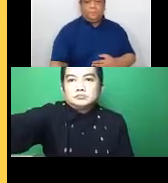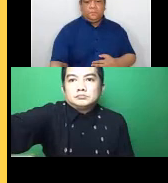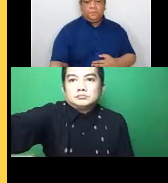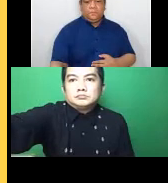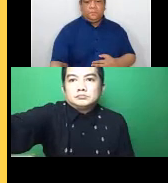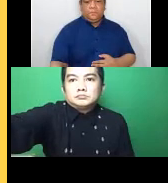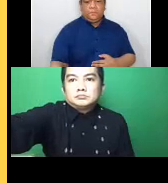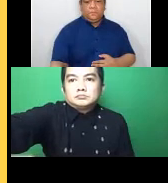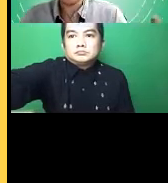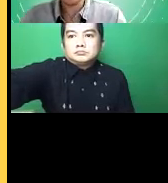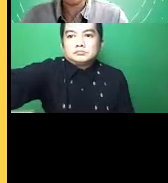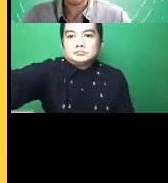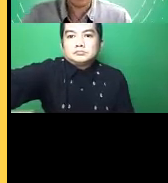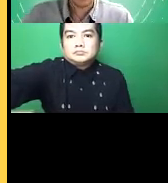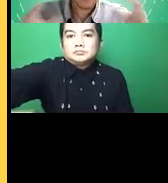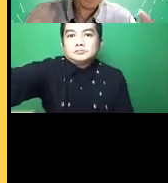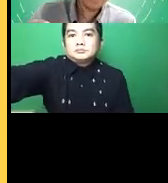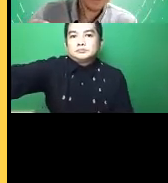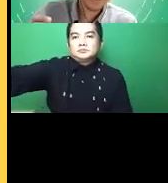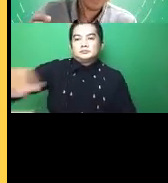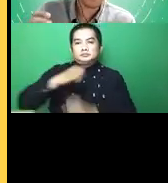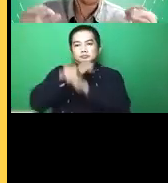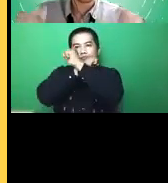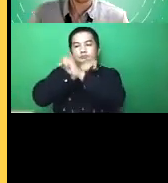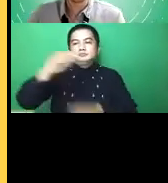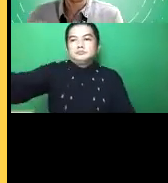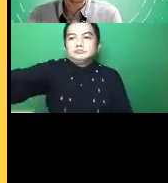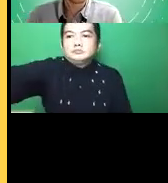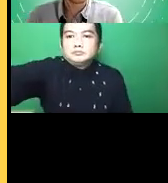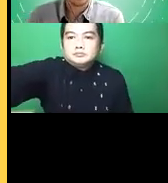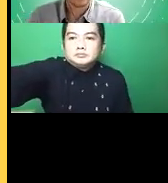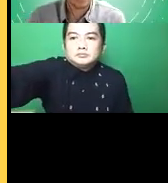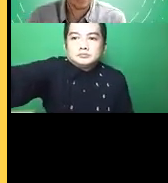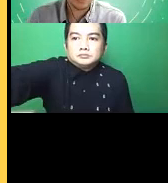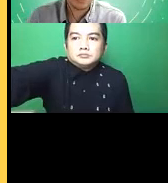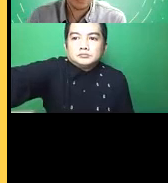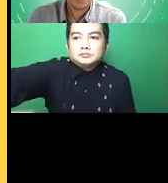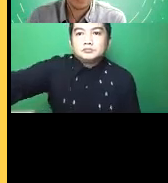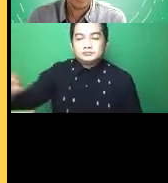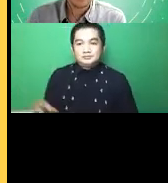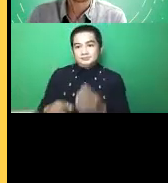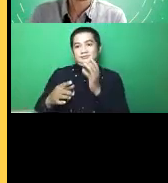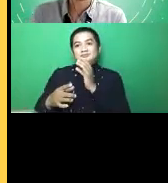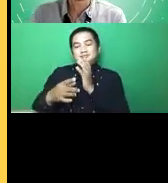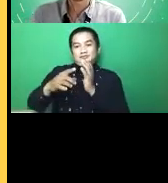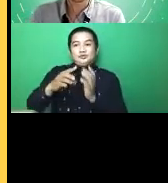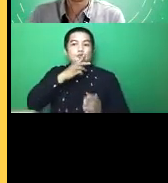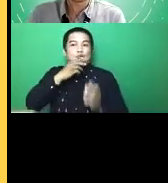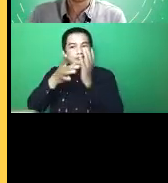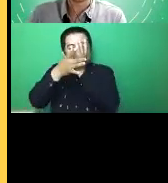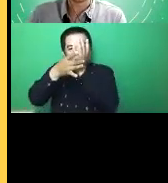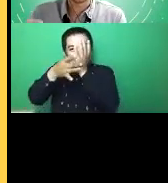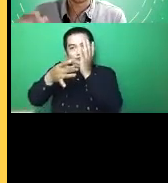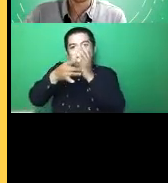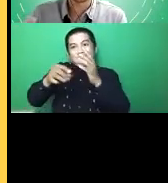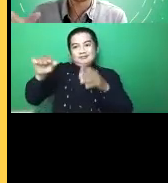DLP. But the idea here is that instead of using a liquid plastic, we will be using